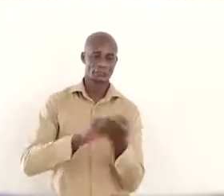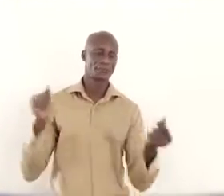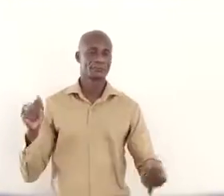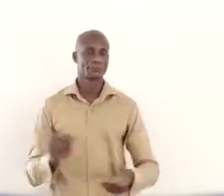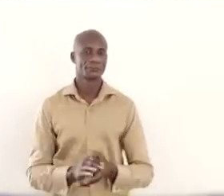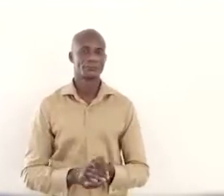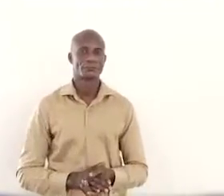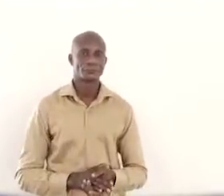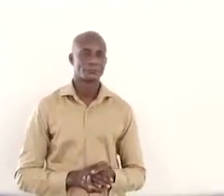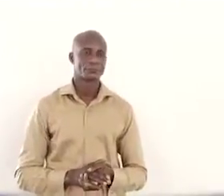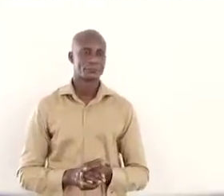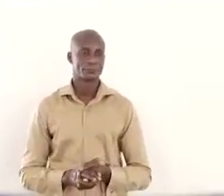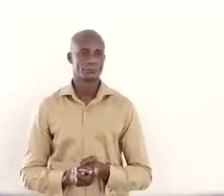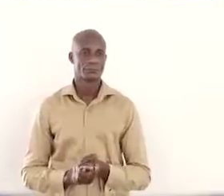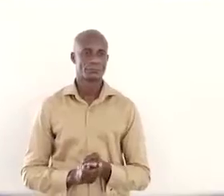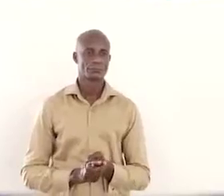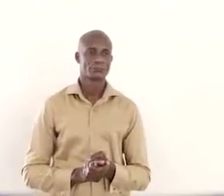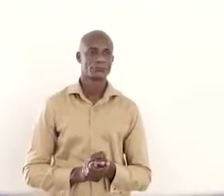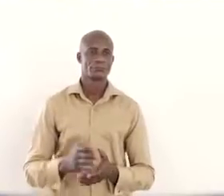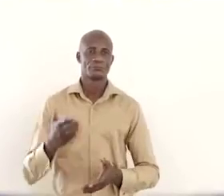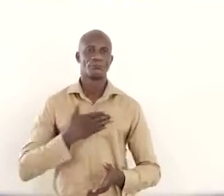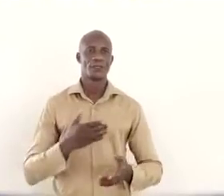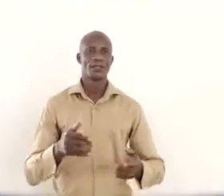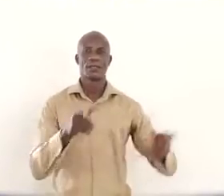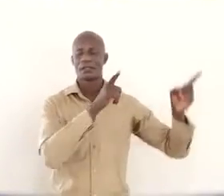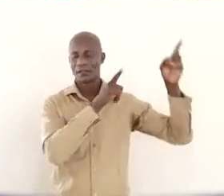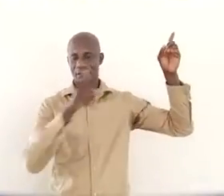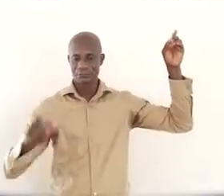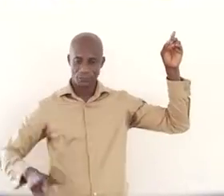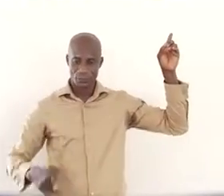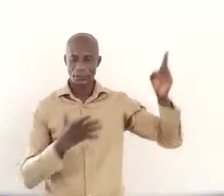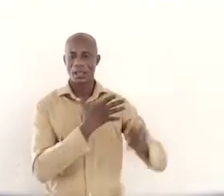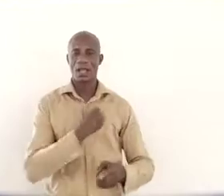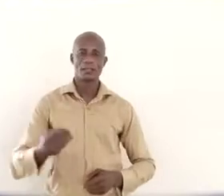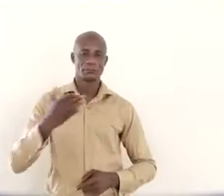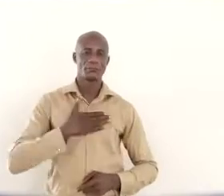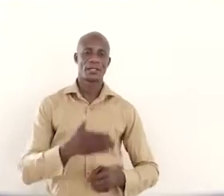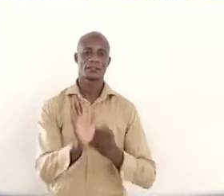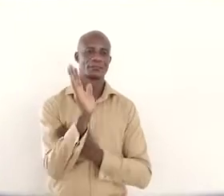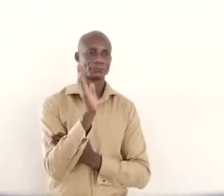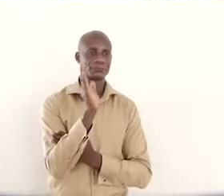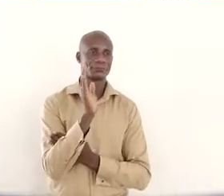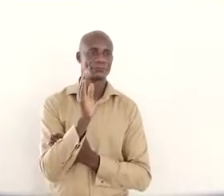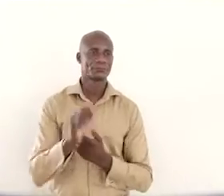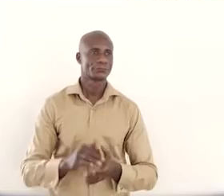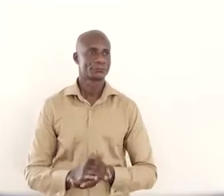Christ is risen, my Lord and my God. Jesus makes